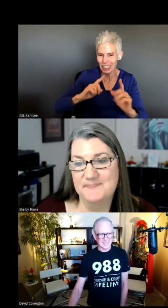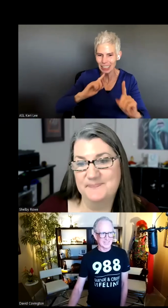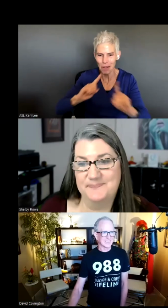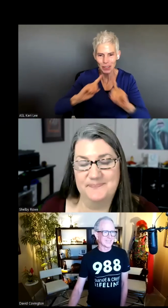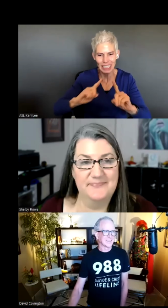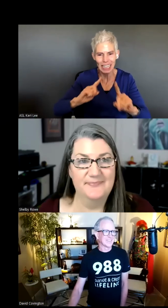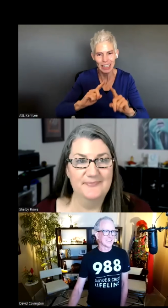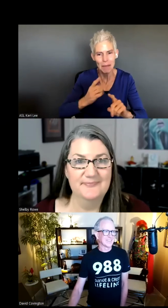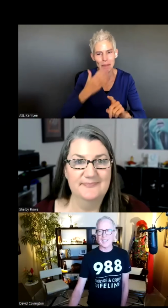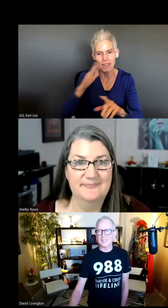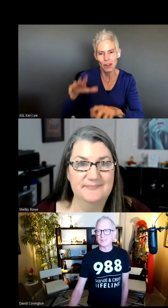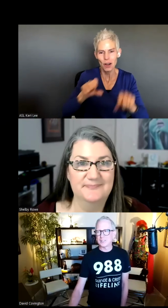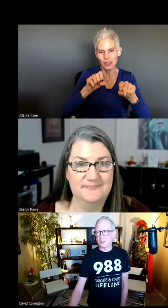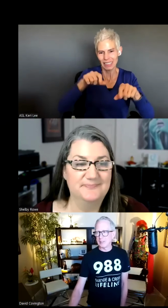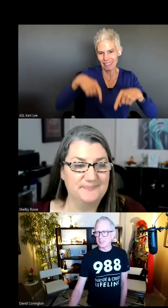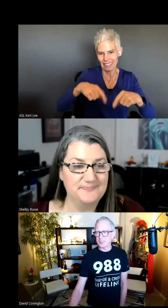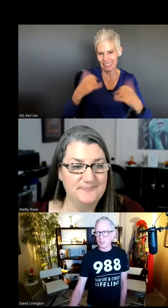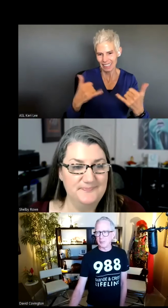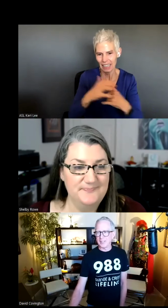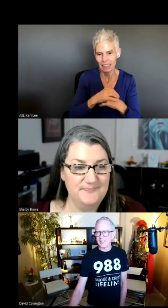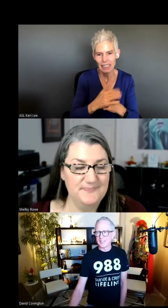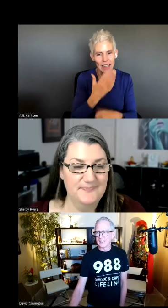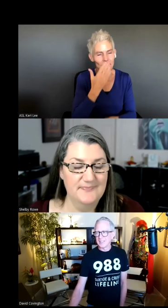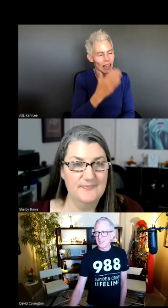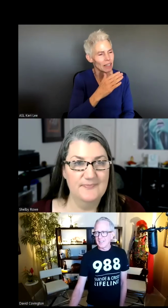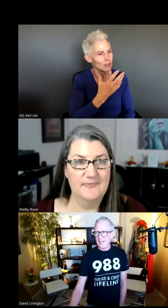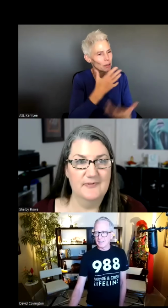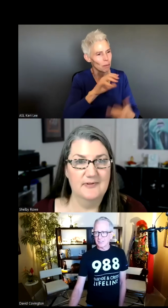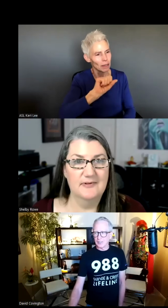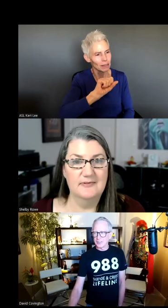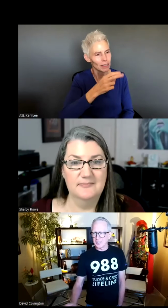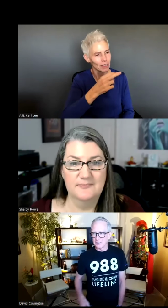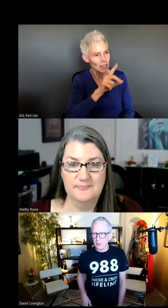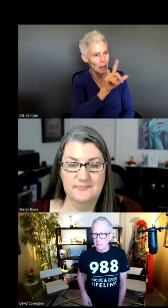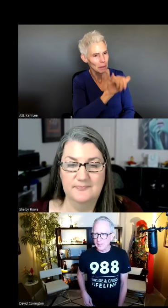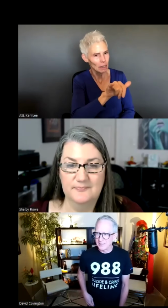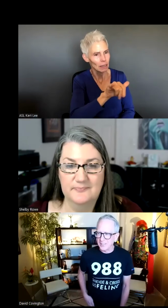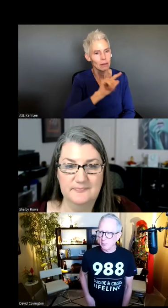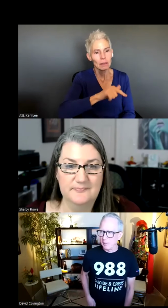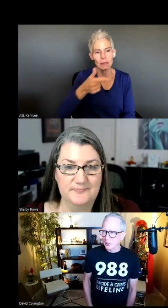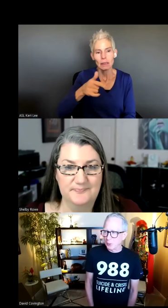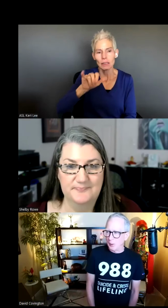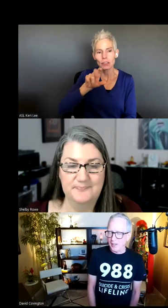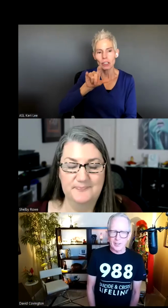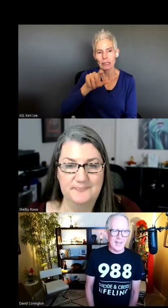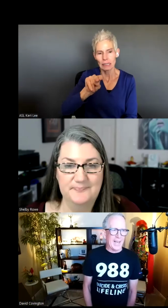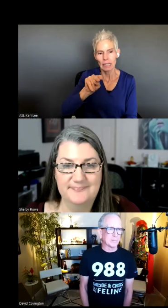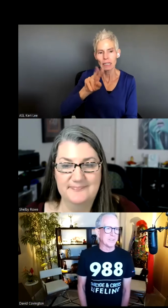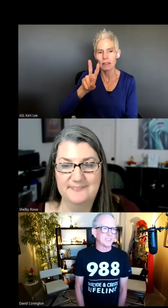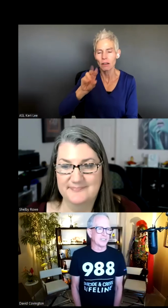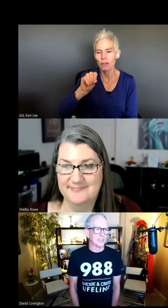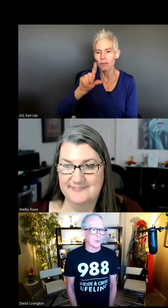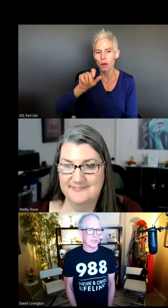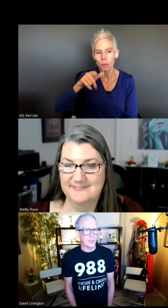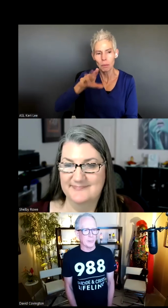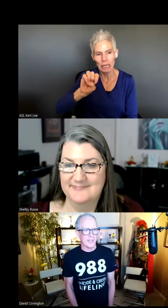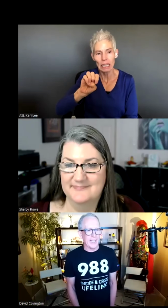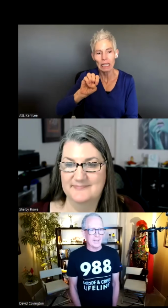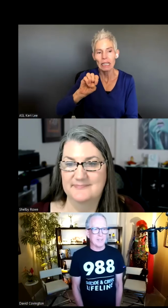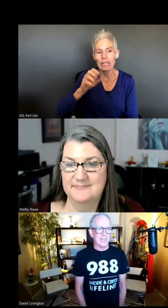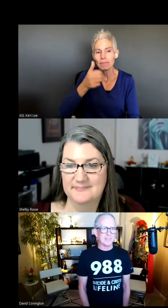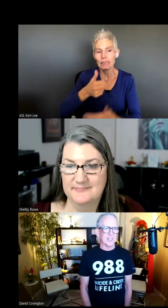today. Thank you so much, Shelby. Now let's go to Justin Volpe, Senior Peer Coordinator in Nashville. Justin, the work